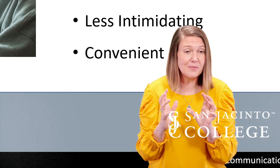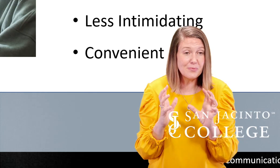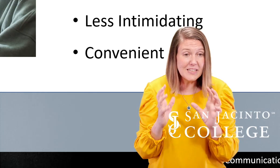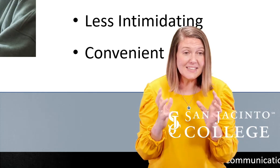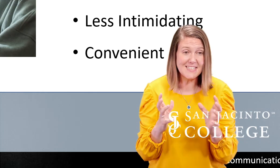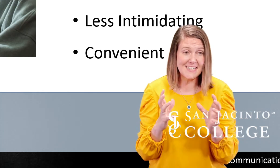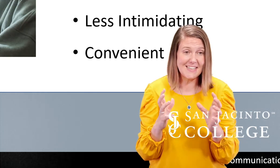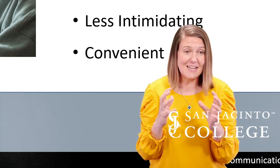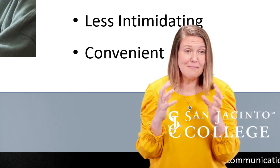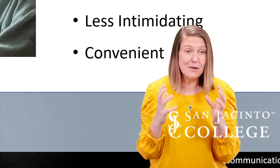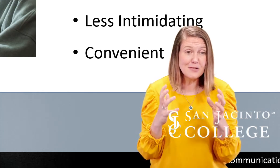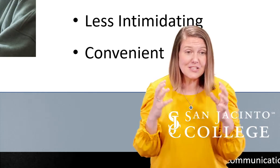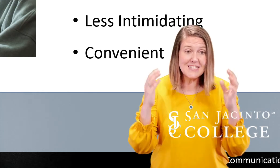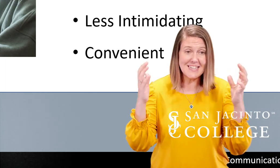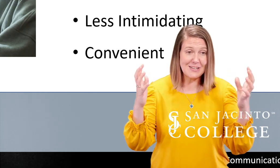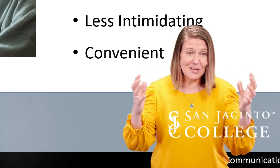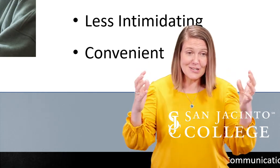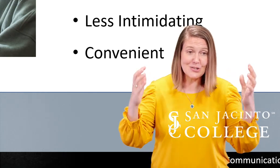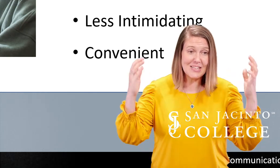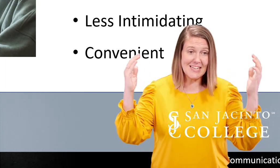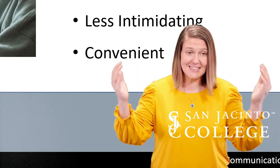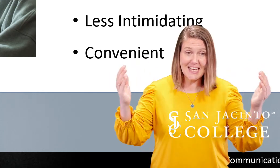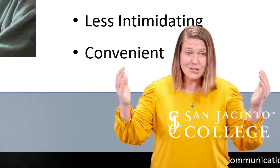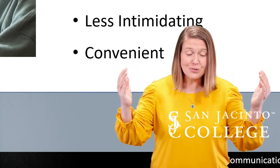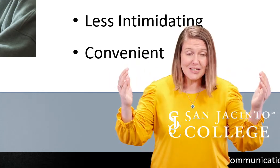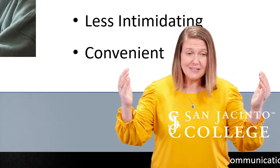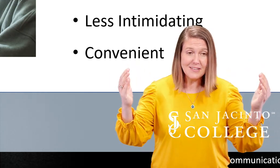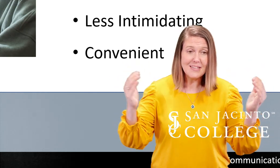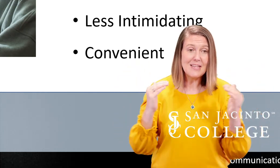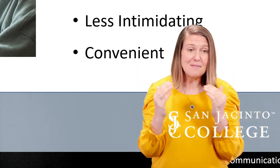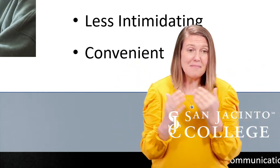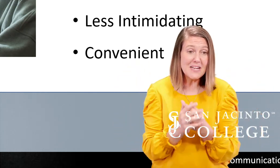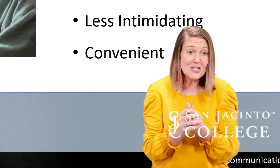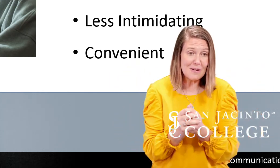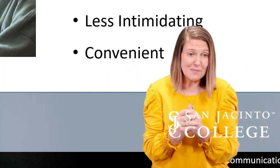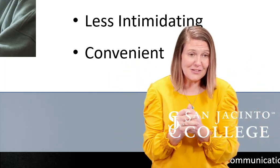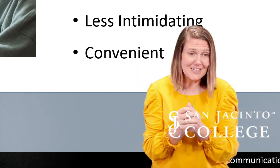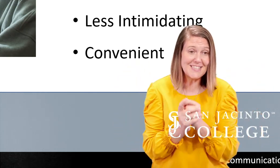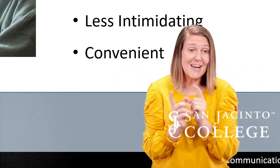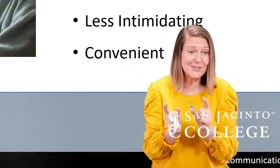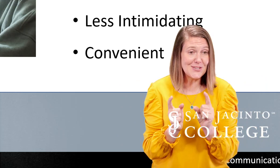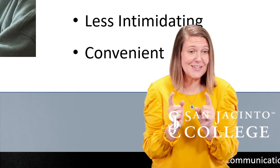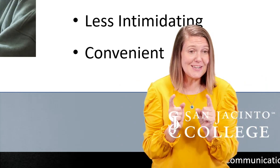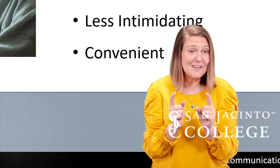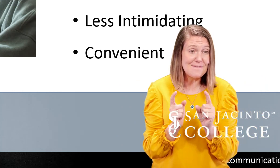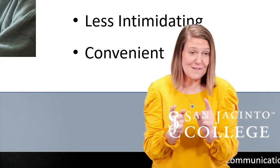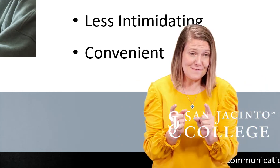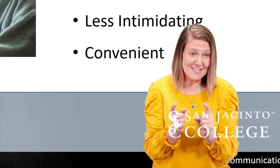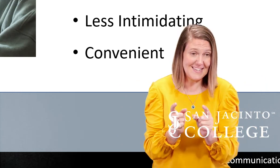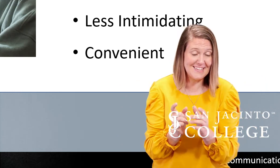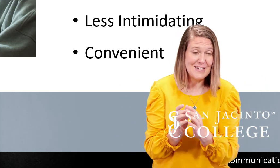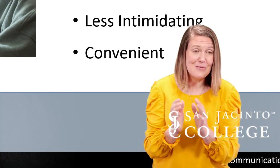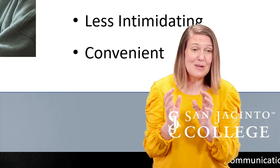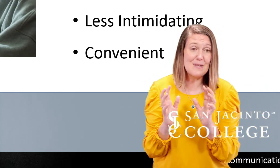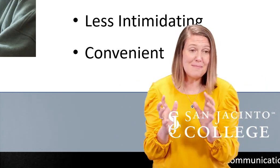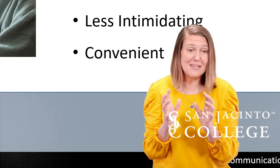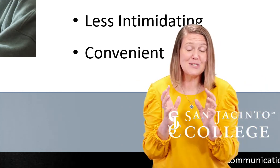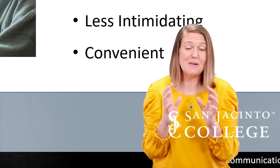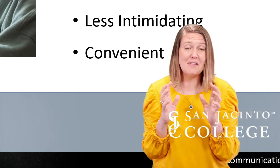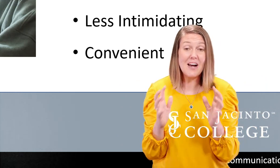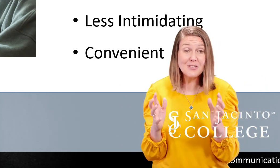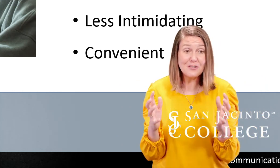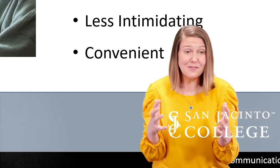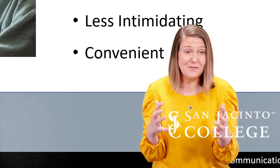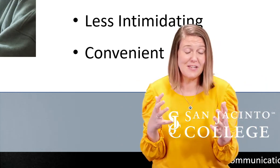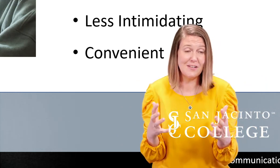said, realistically, emotionally, psychologically, intellectually, the magic number is 150. We can manage